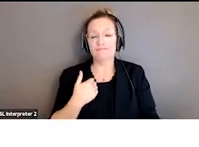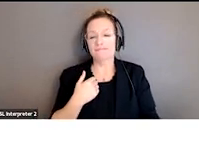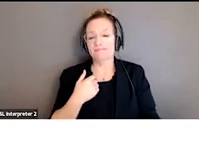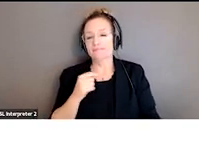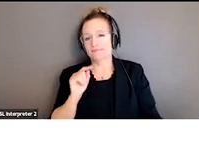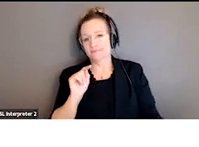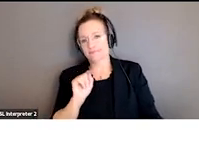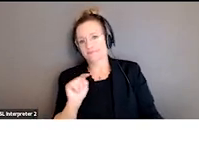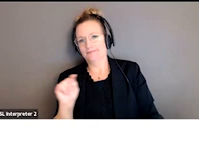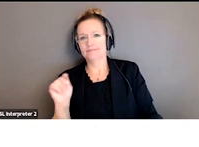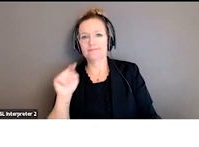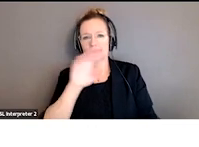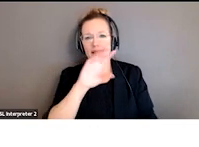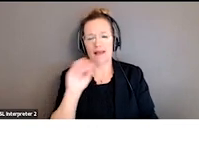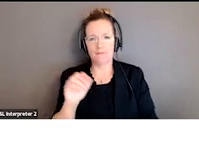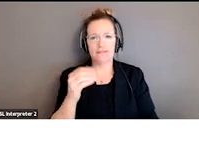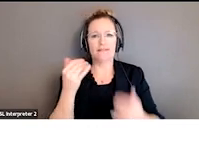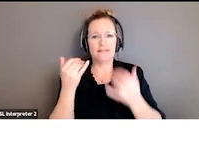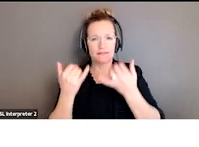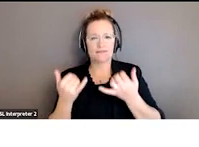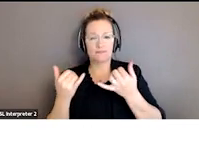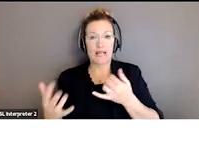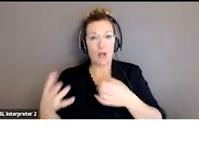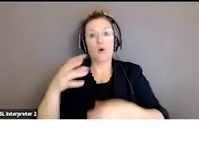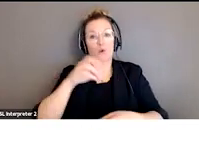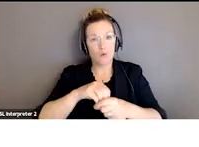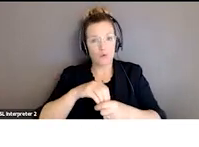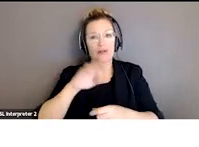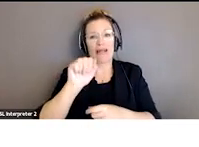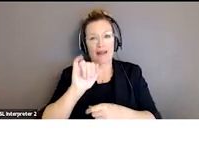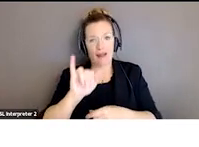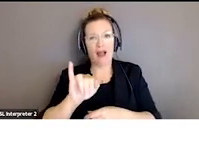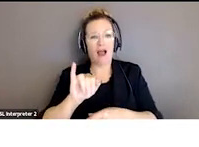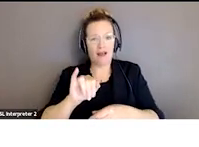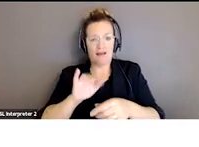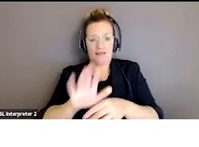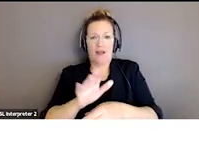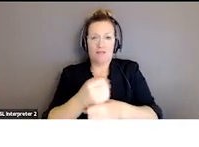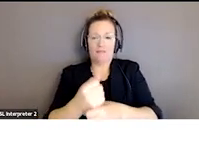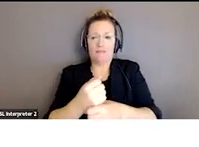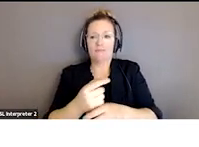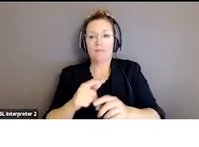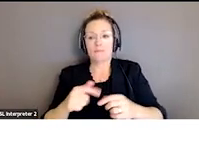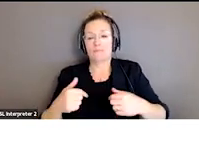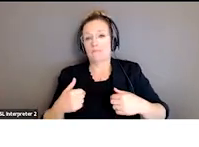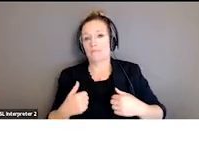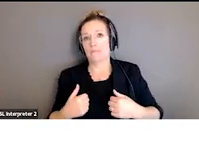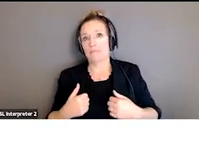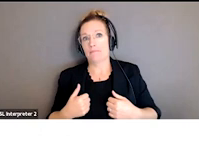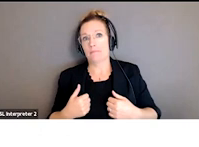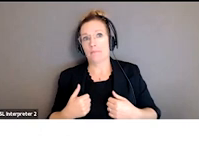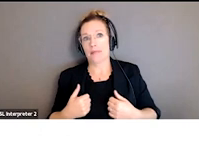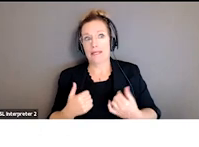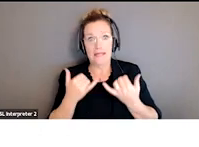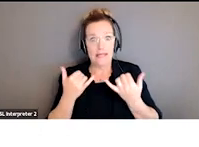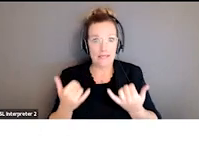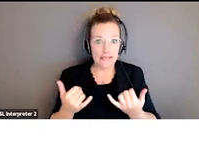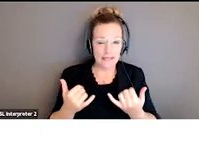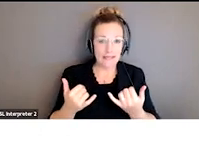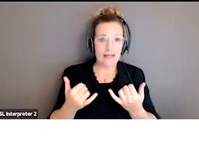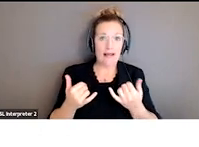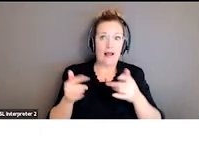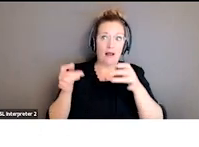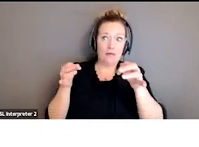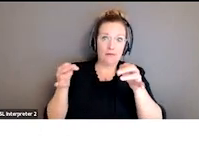of companies who do incorporate AI, and I am not going to even attempt to tell